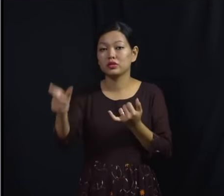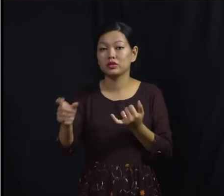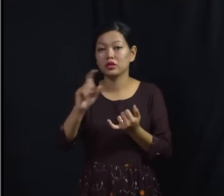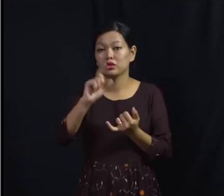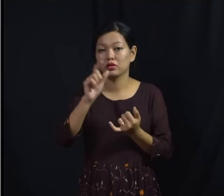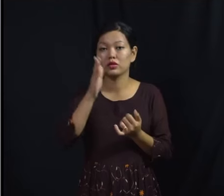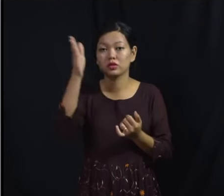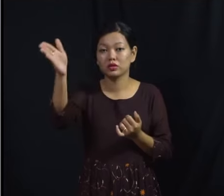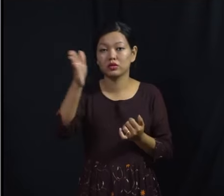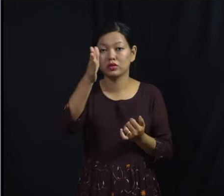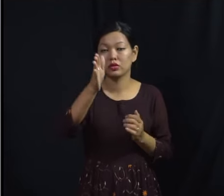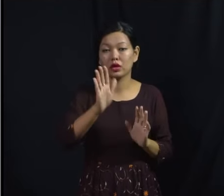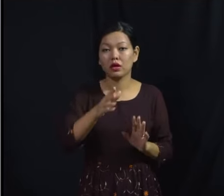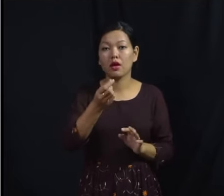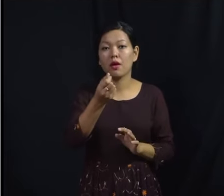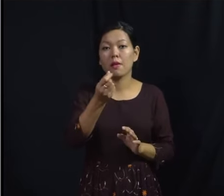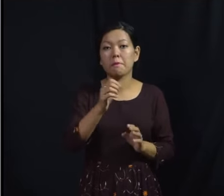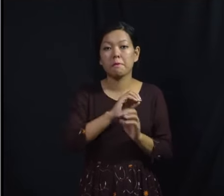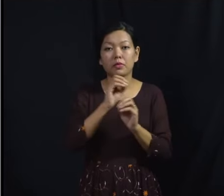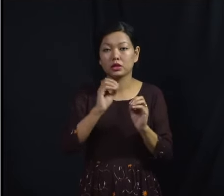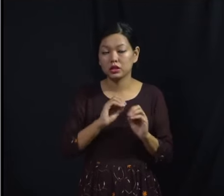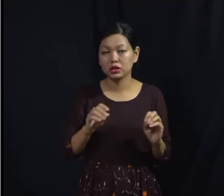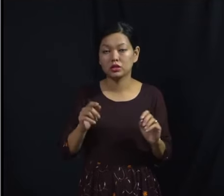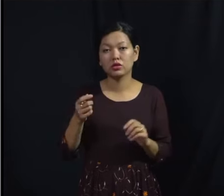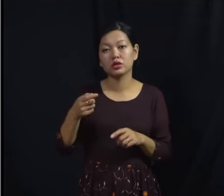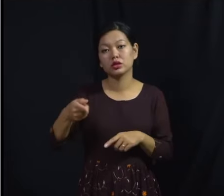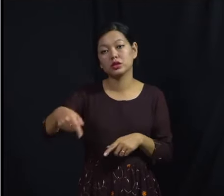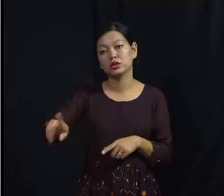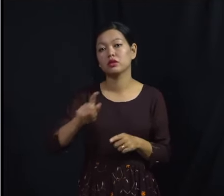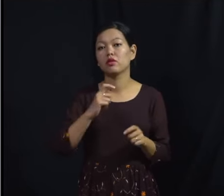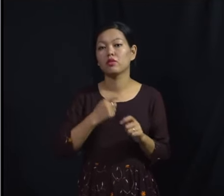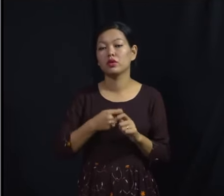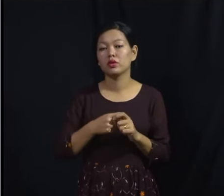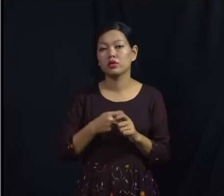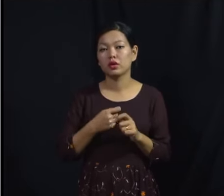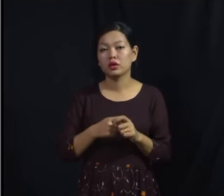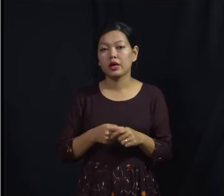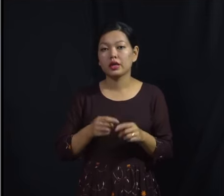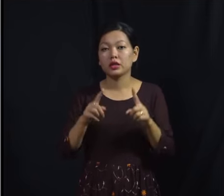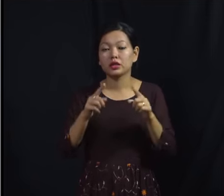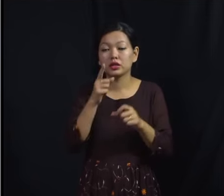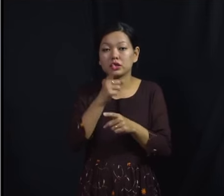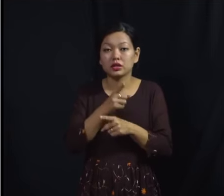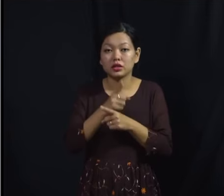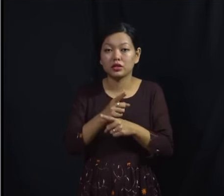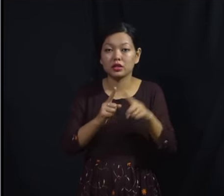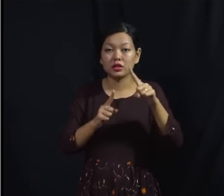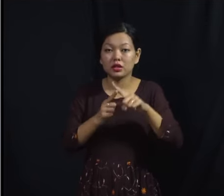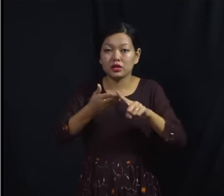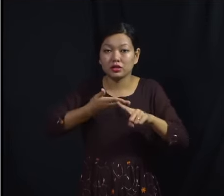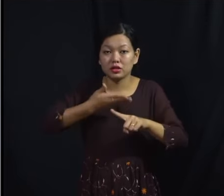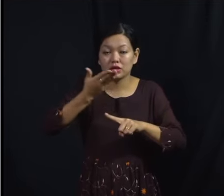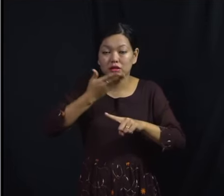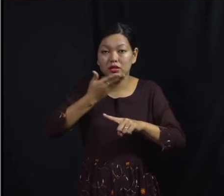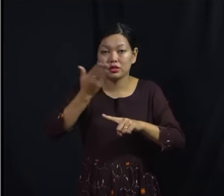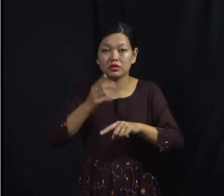college fees. And Mrs. Andrew was very much right, because the father should have been very proud of Susan. So that's the story that we